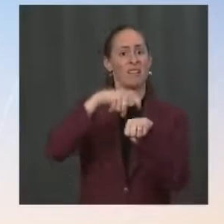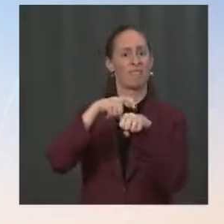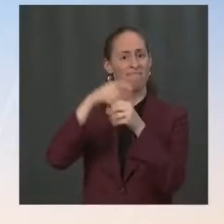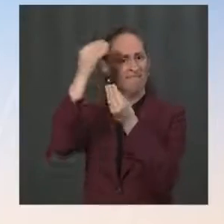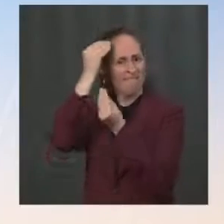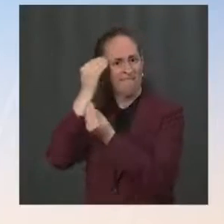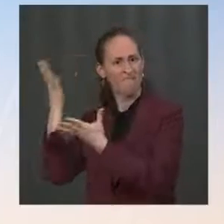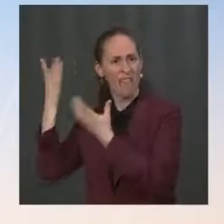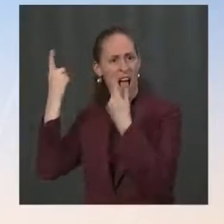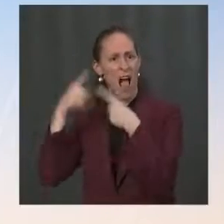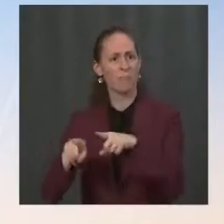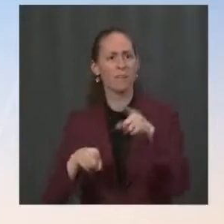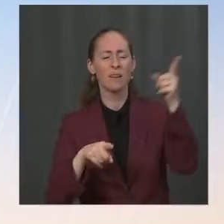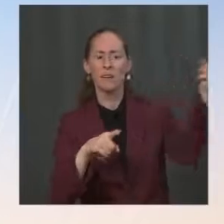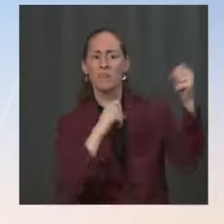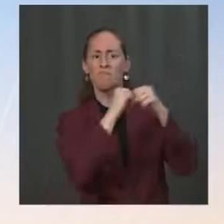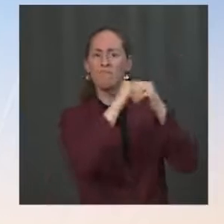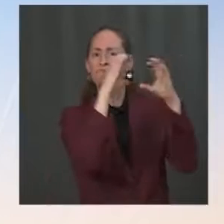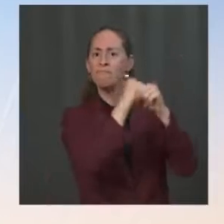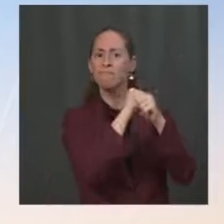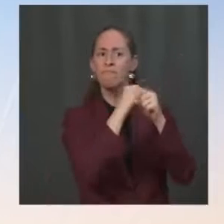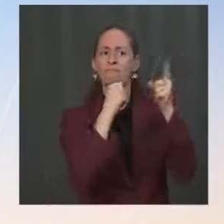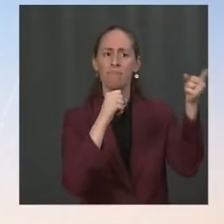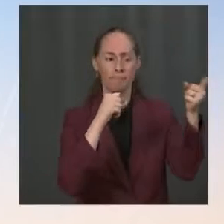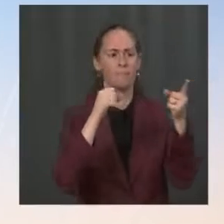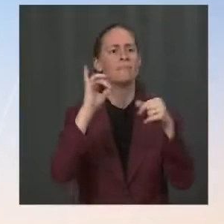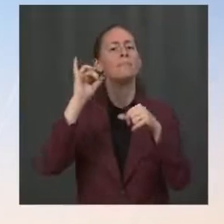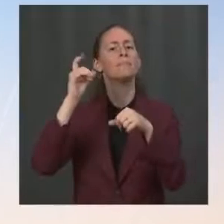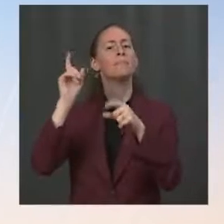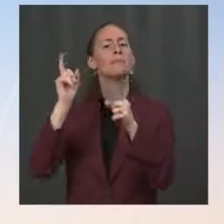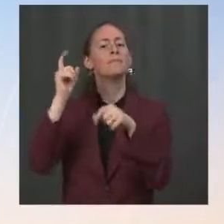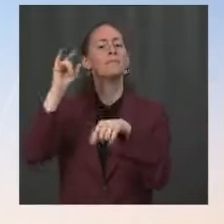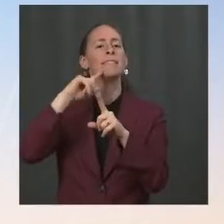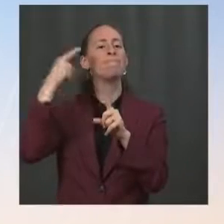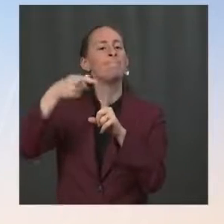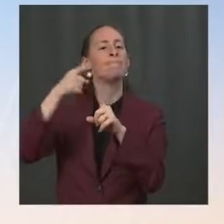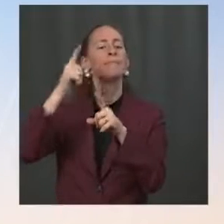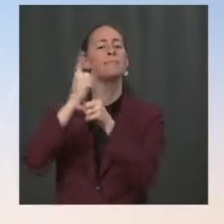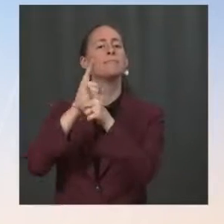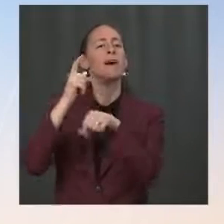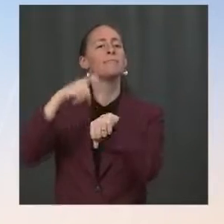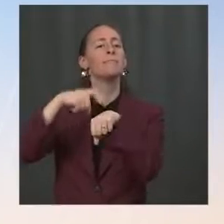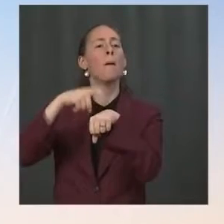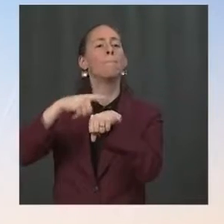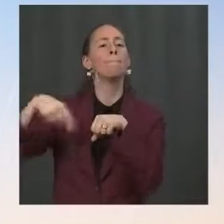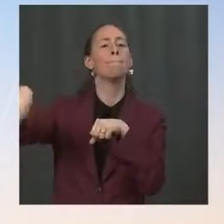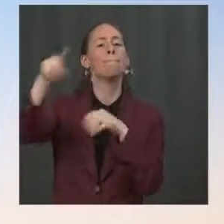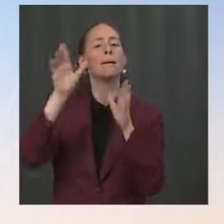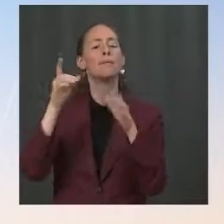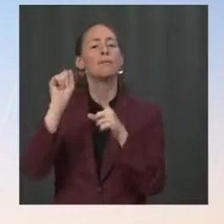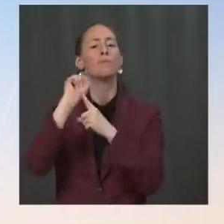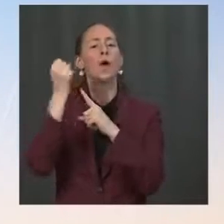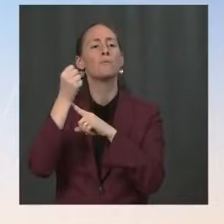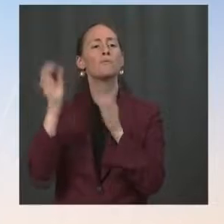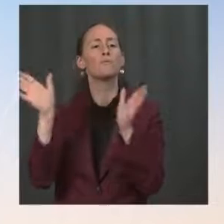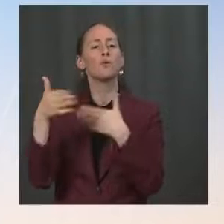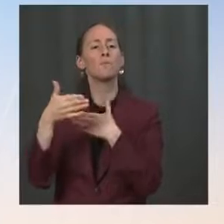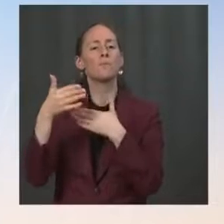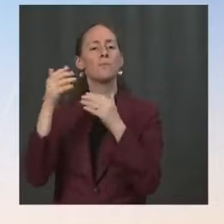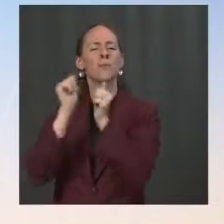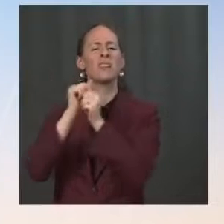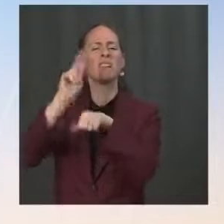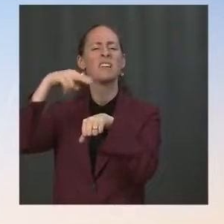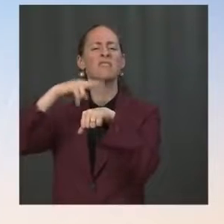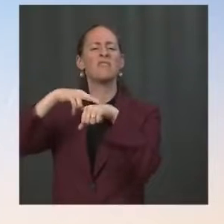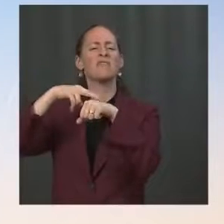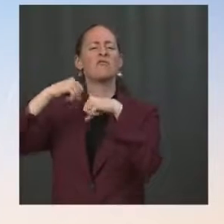national security team were gathering in the Situation Room for a regular meeting with the president. So they were just gathering and sitting down.